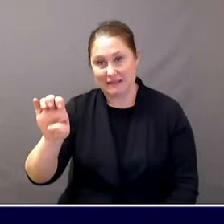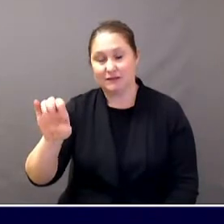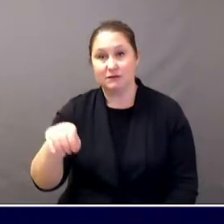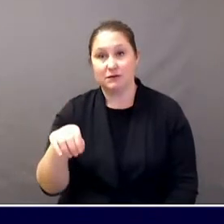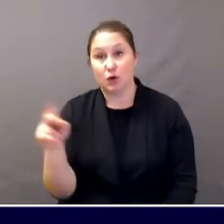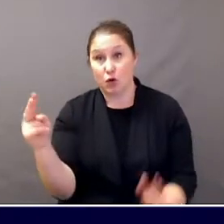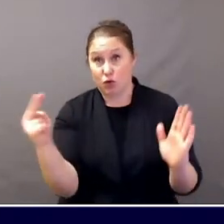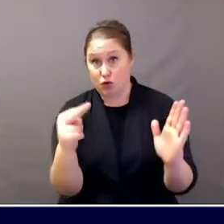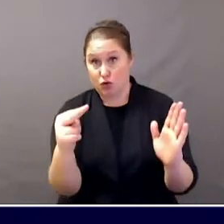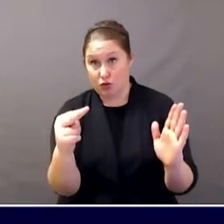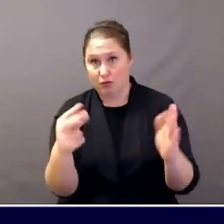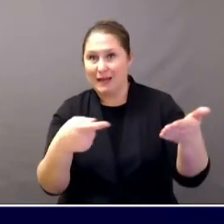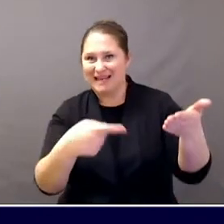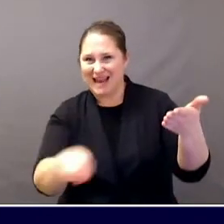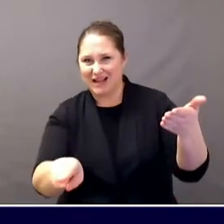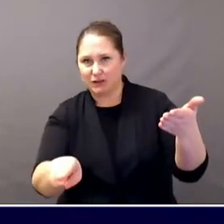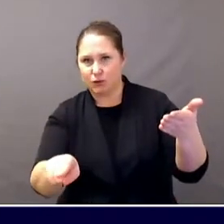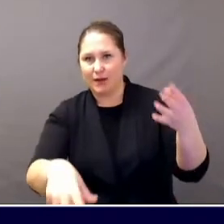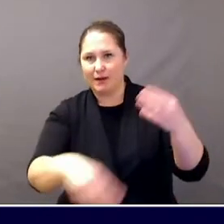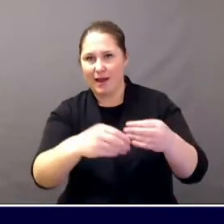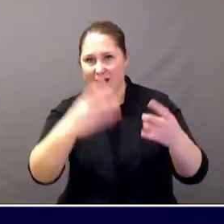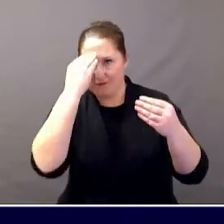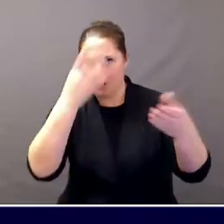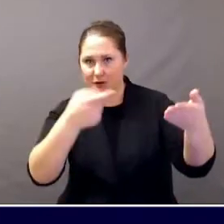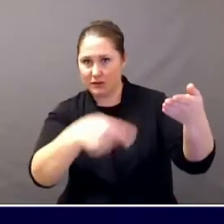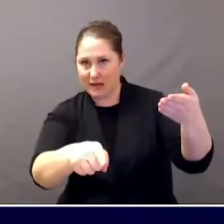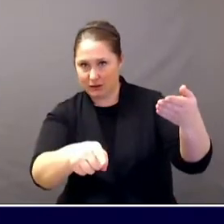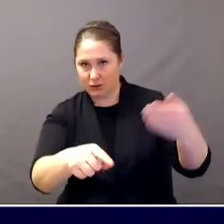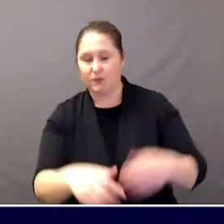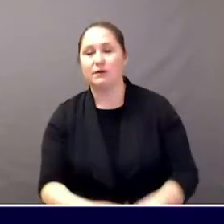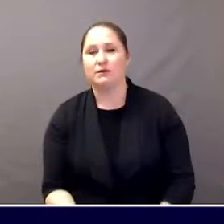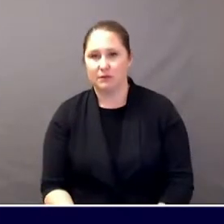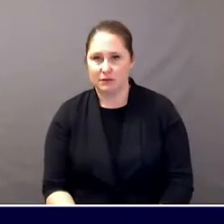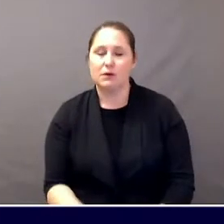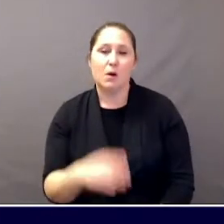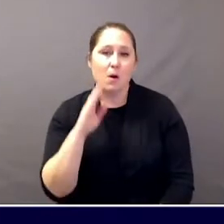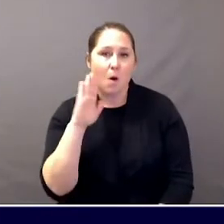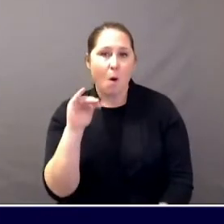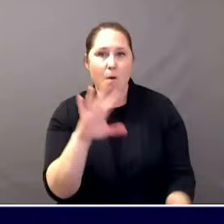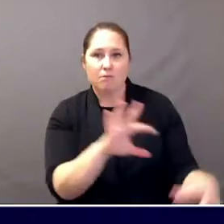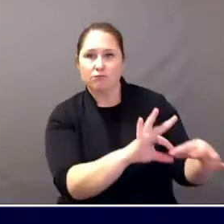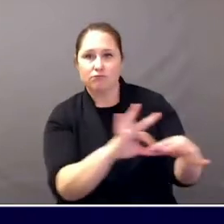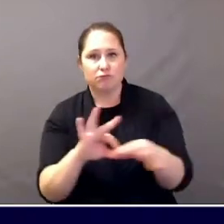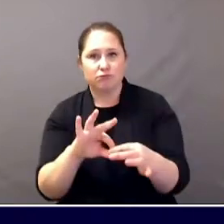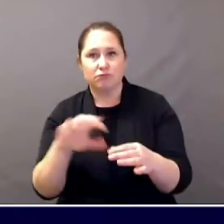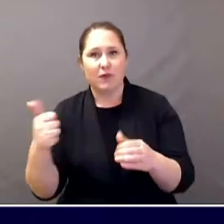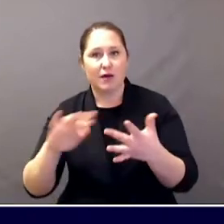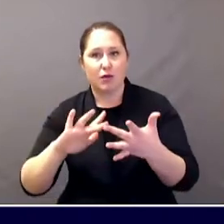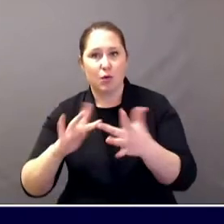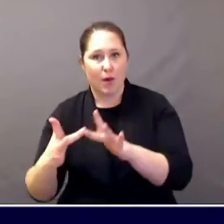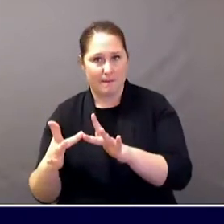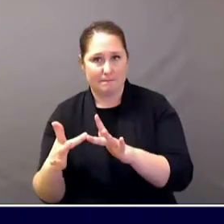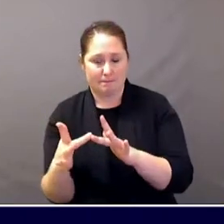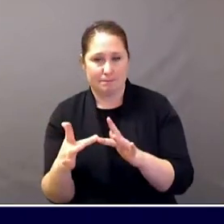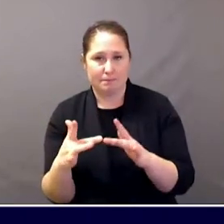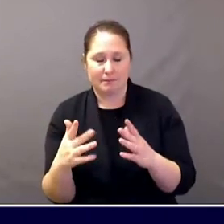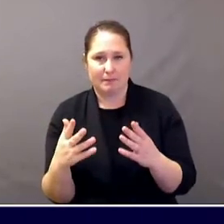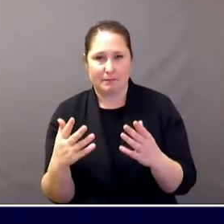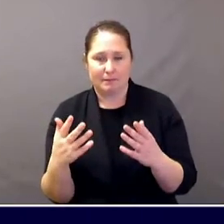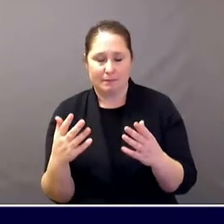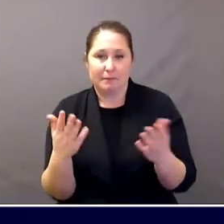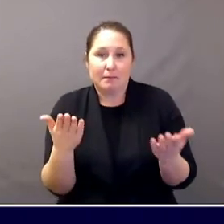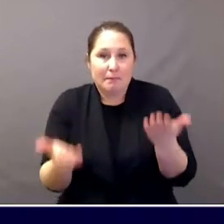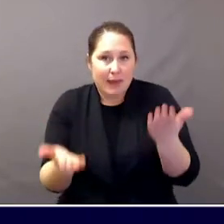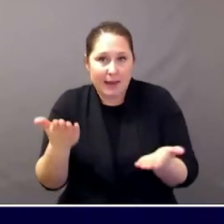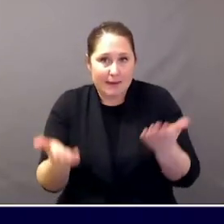more opportunities to use our website to connect to sites that have spaces for vaccination, but it's early on in the process. Just for now, though,